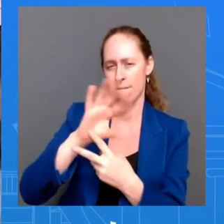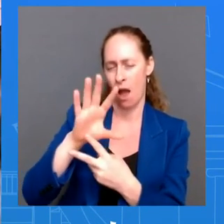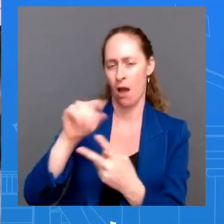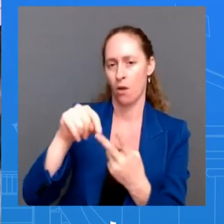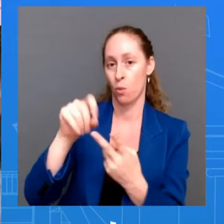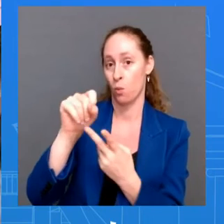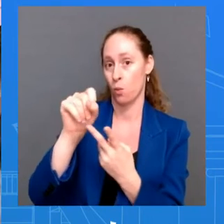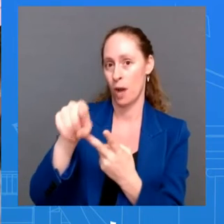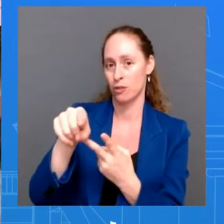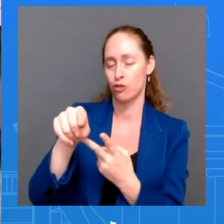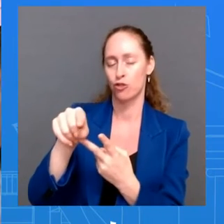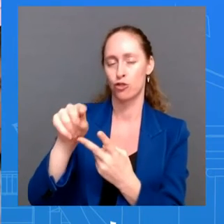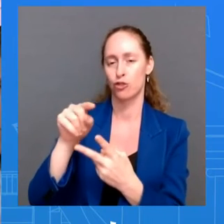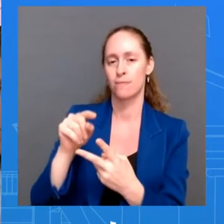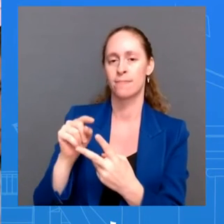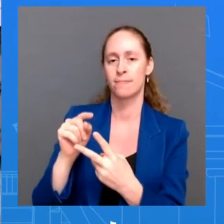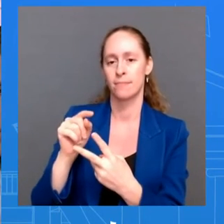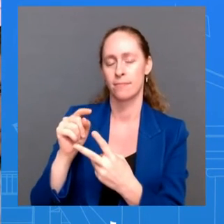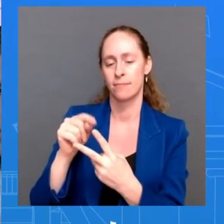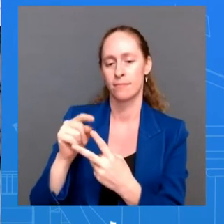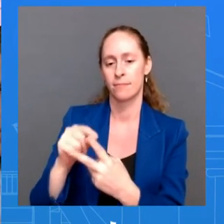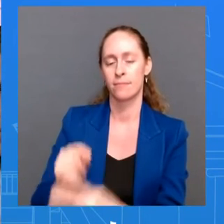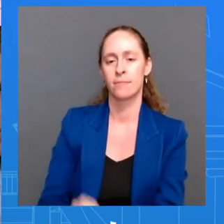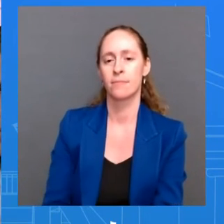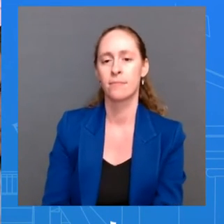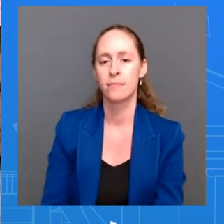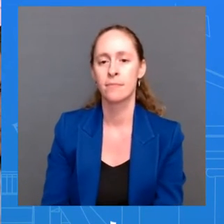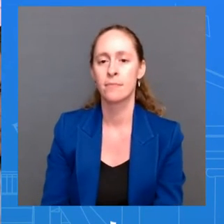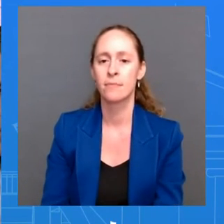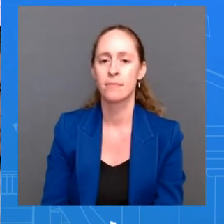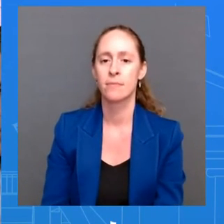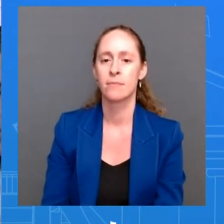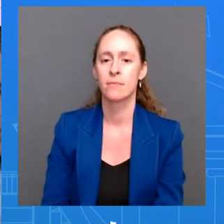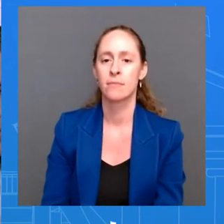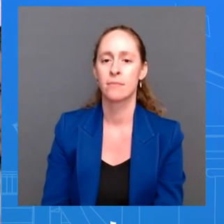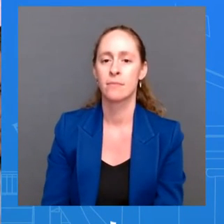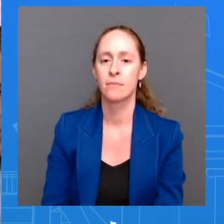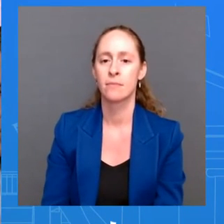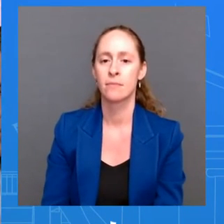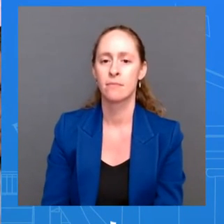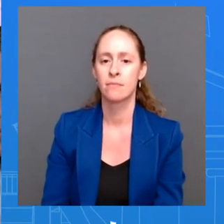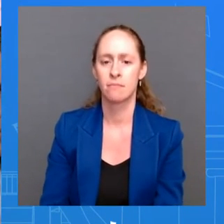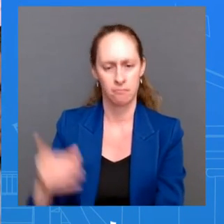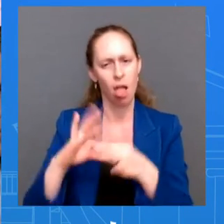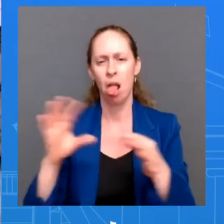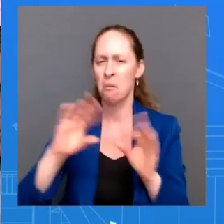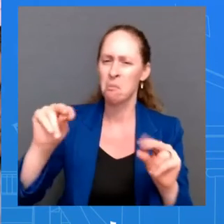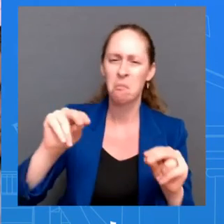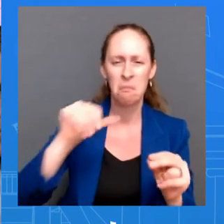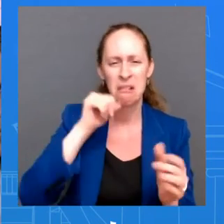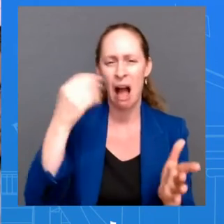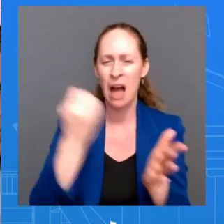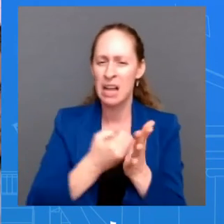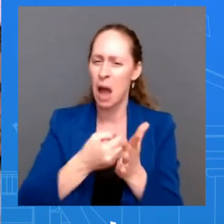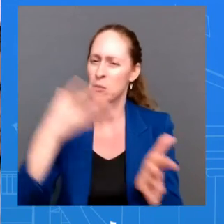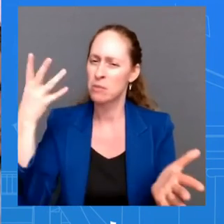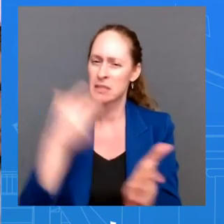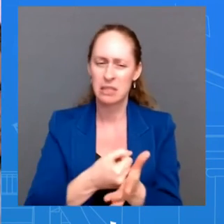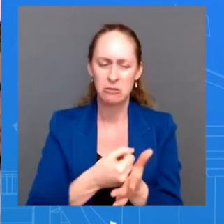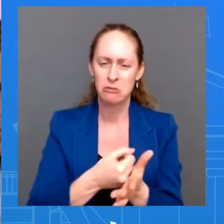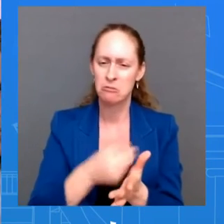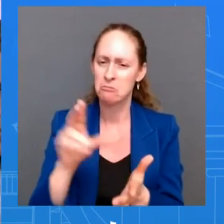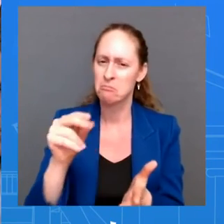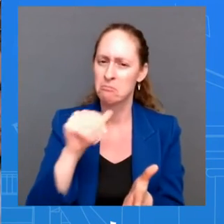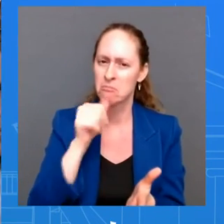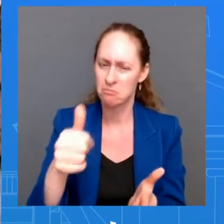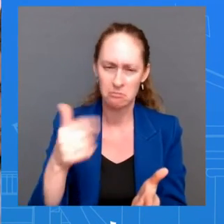is the reason that we can't be in a recession, or one of the reasons. But on net, we were adding back jobs, not creating, because last month, for the